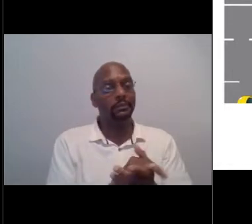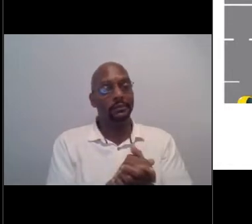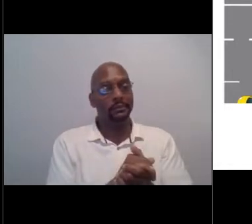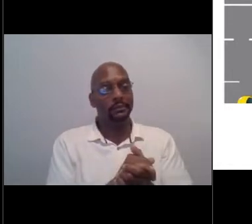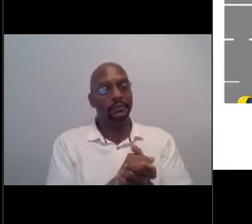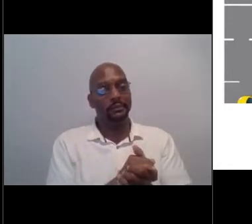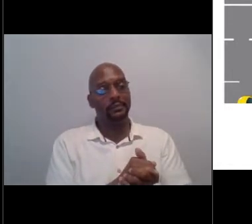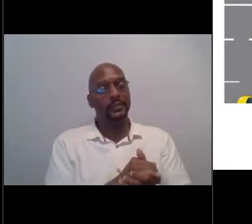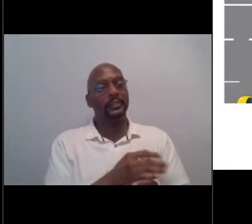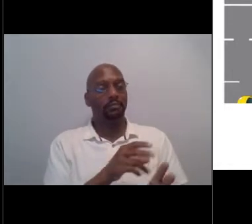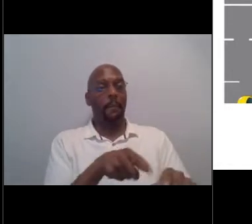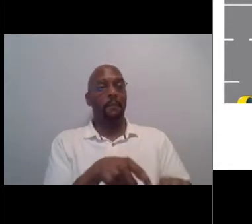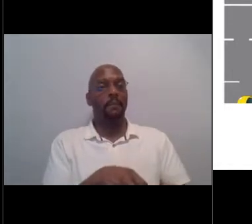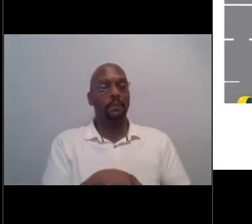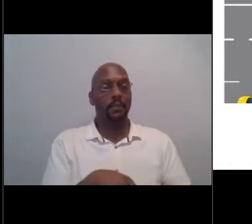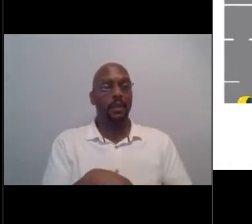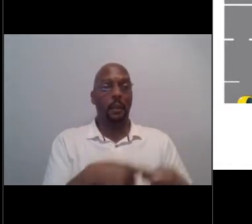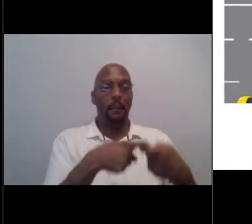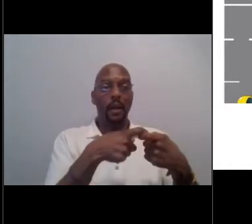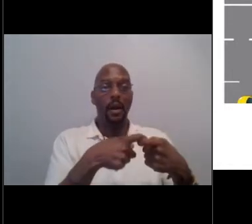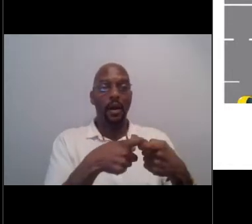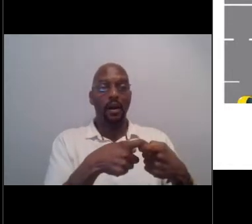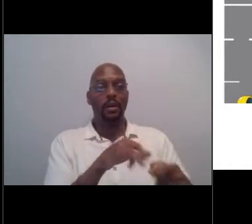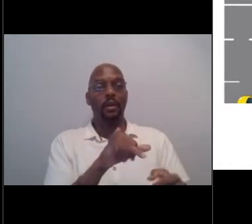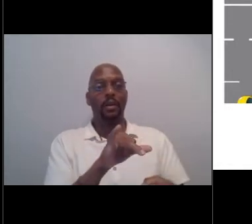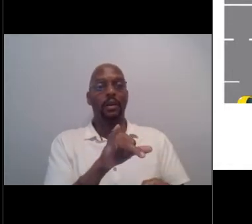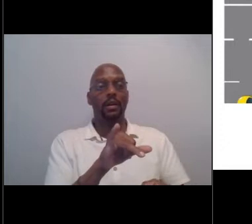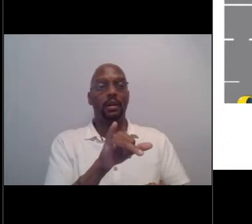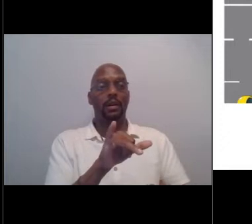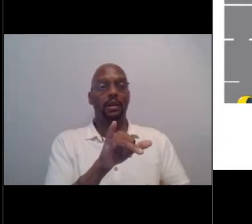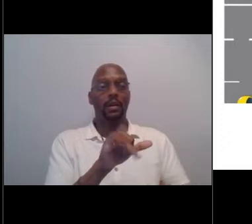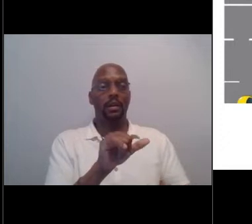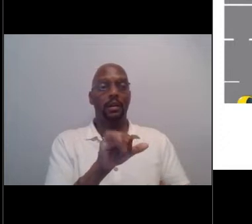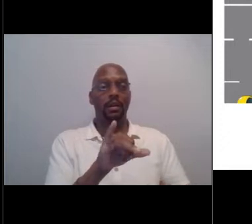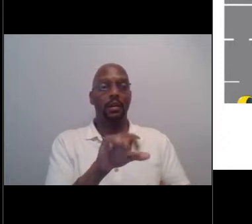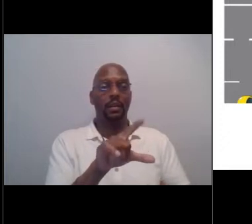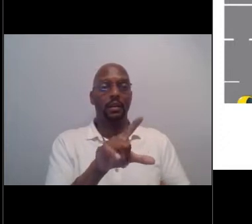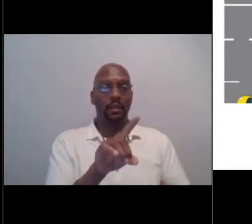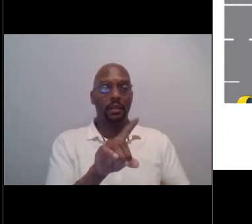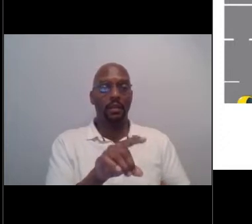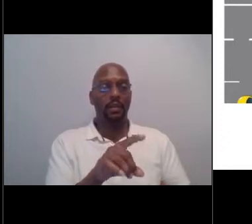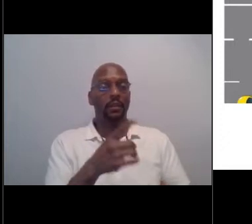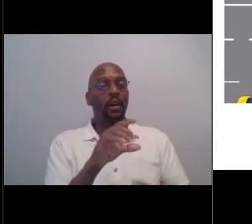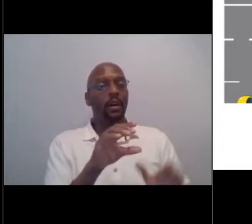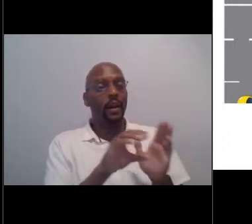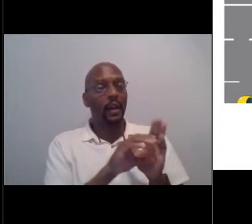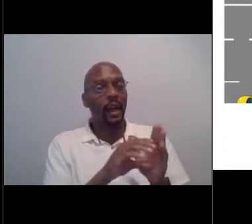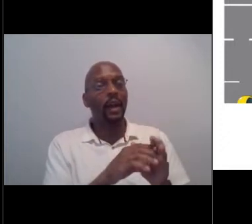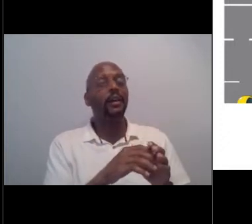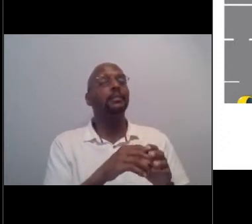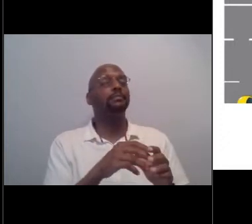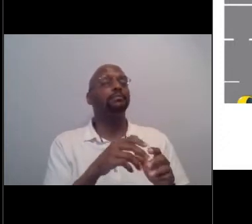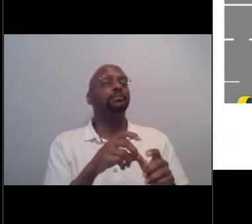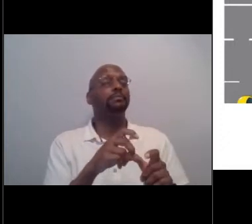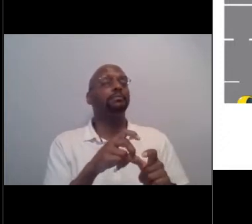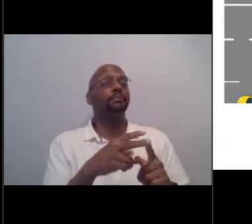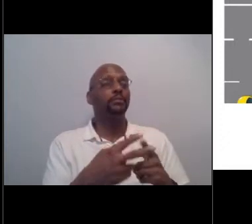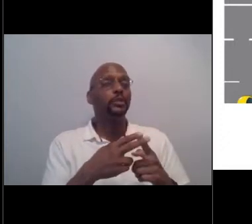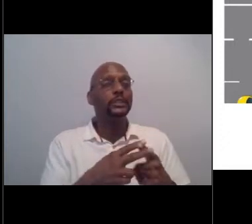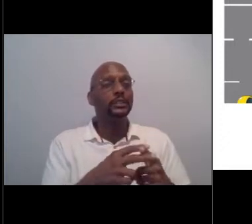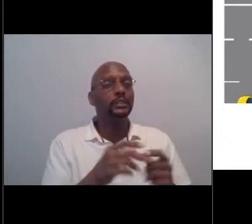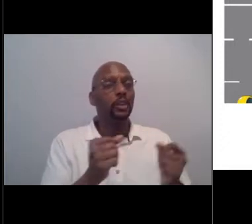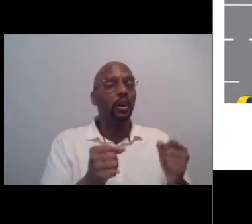yield to emergency vehicles, enforcement vehicles, maintenance vehicles, and any vehicles